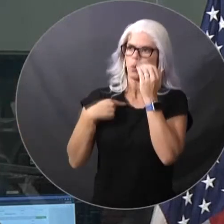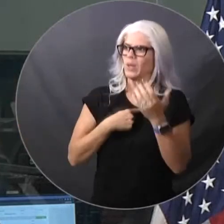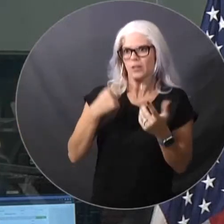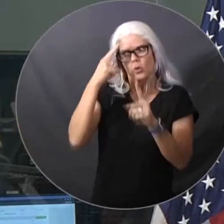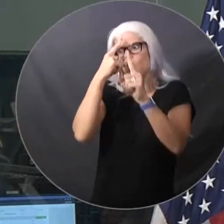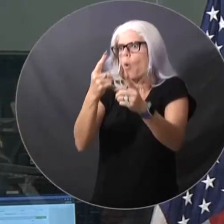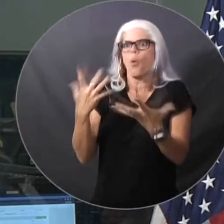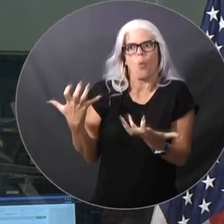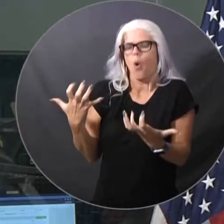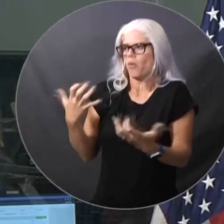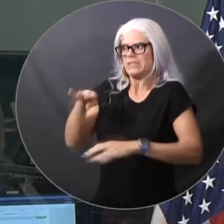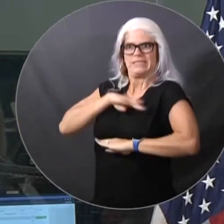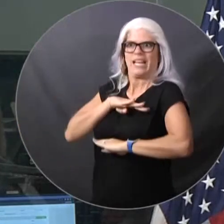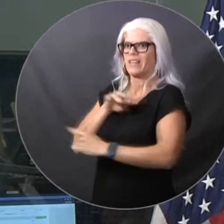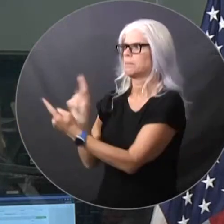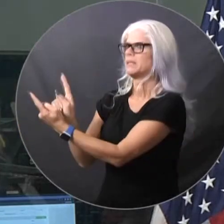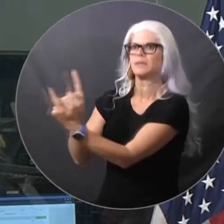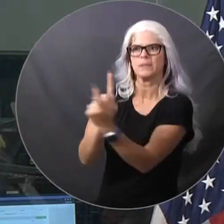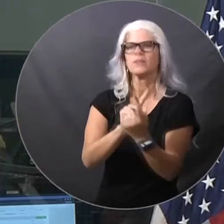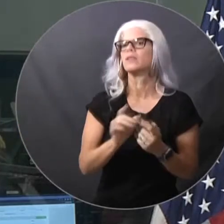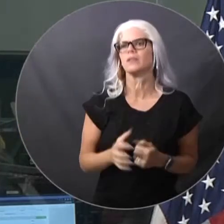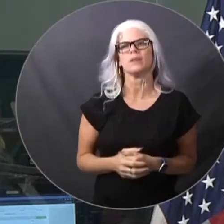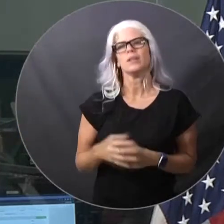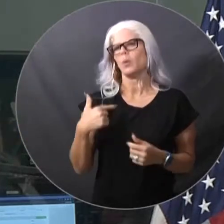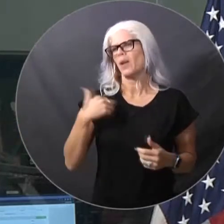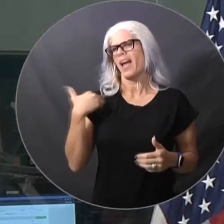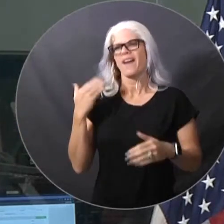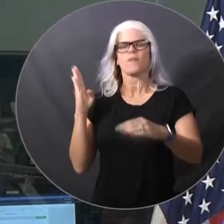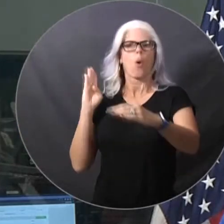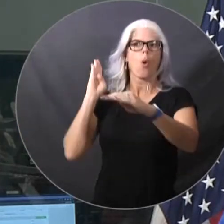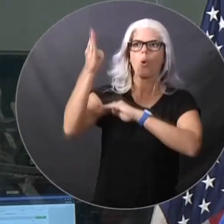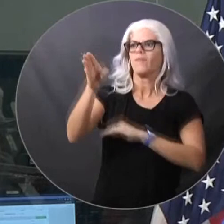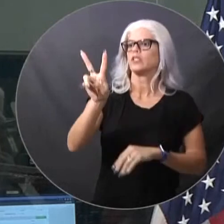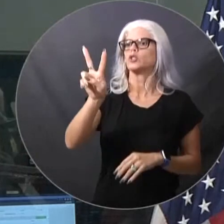have well over 200 shelters open. We have